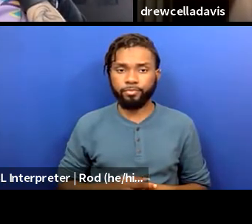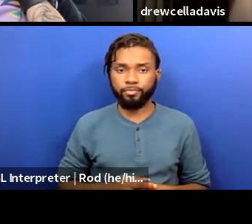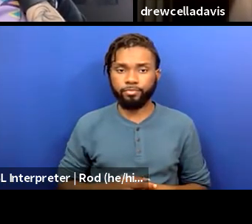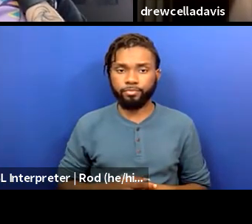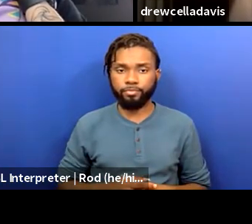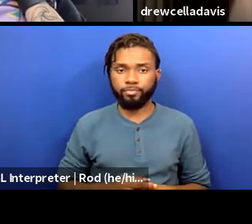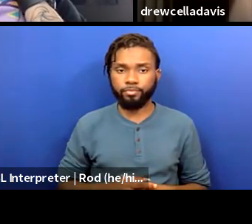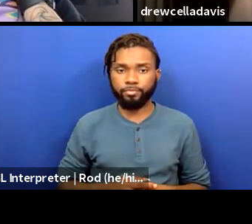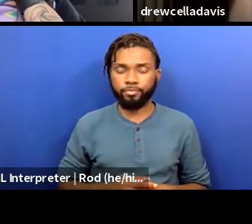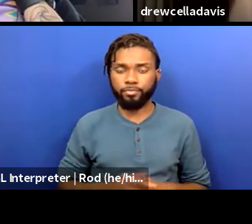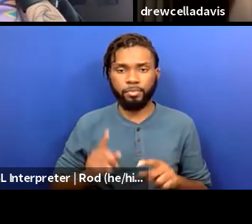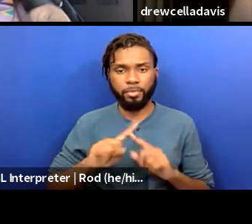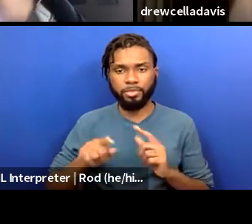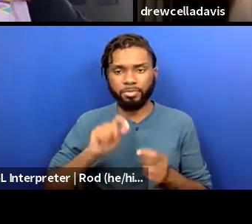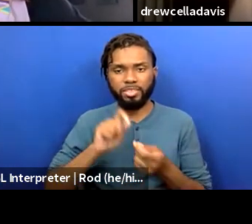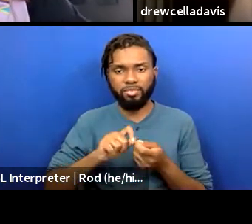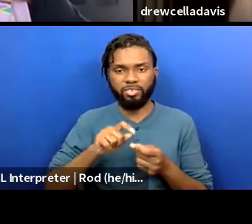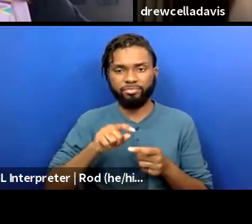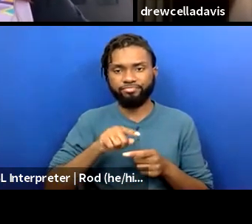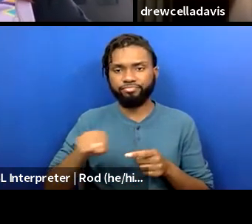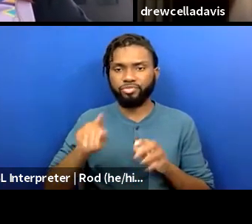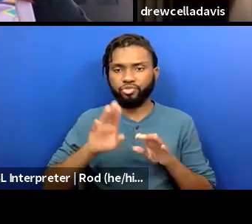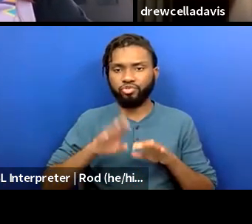But especially our children.